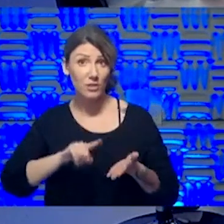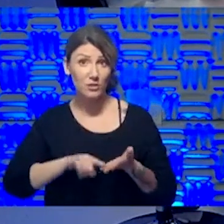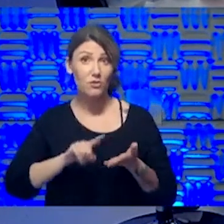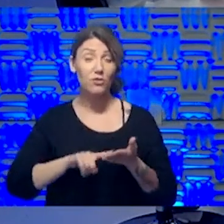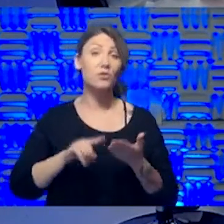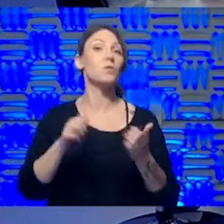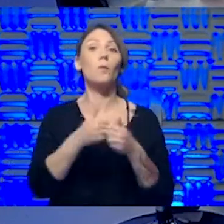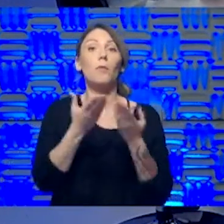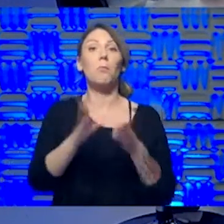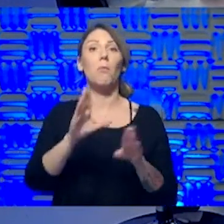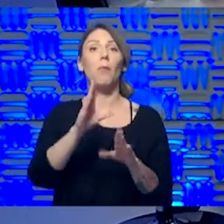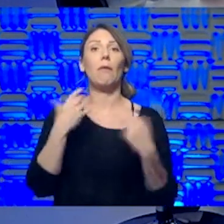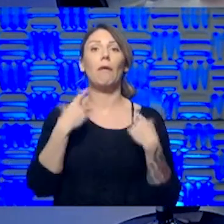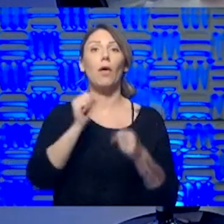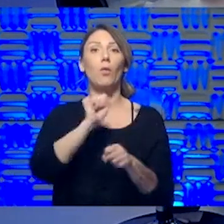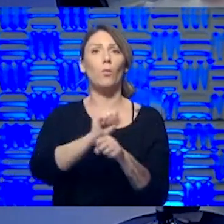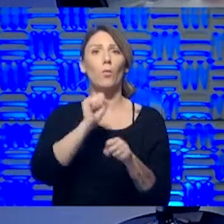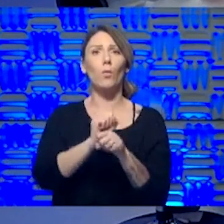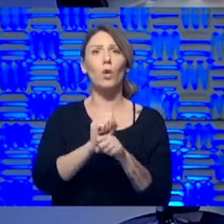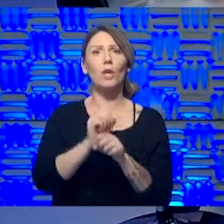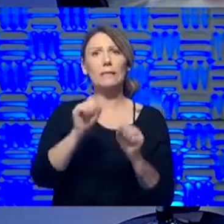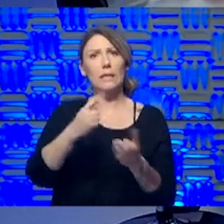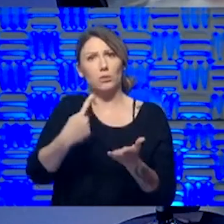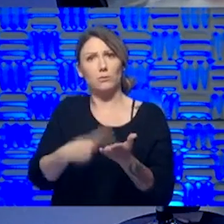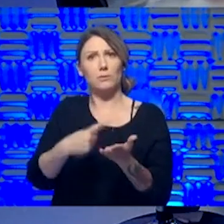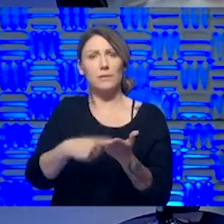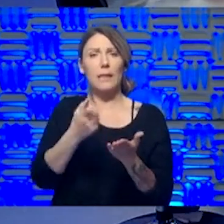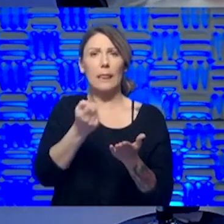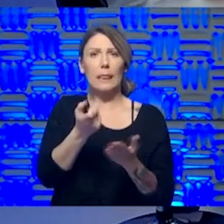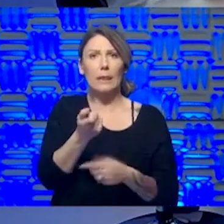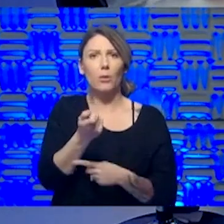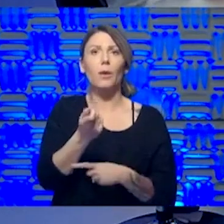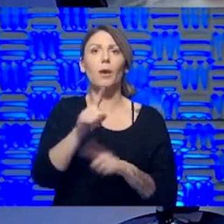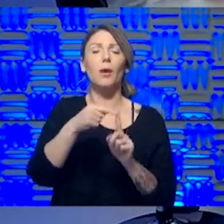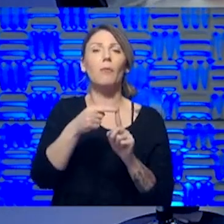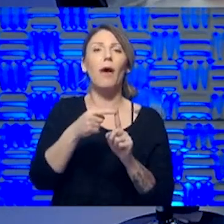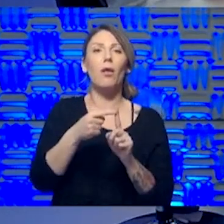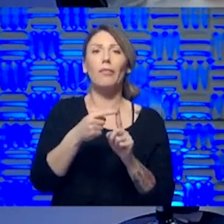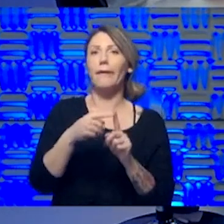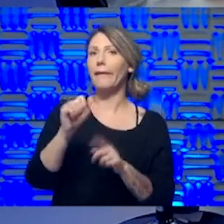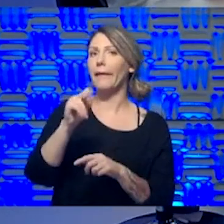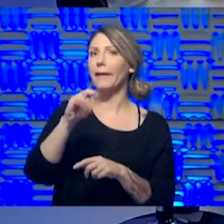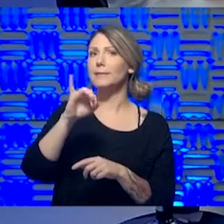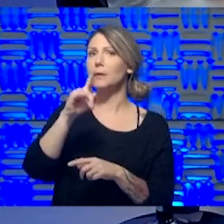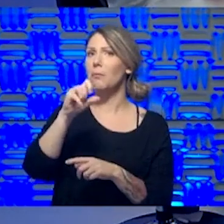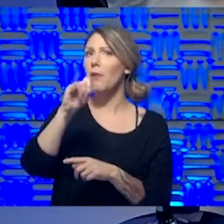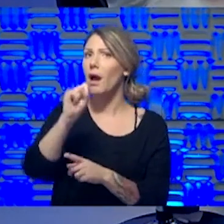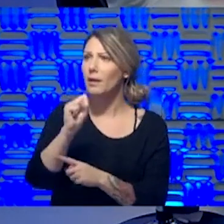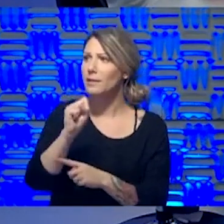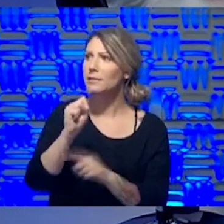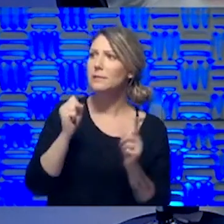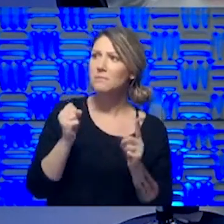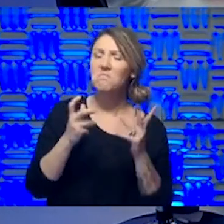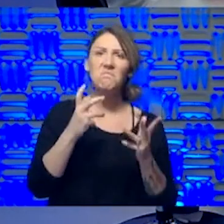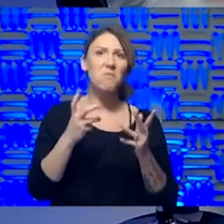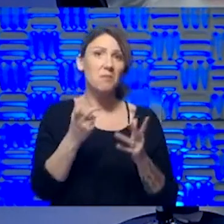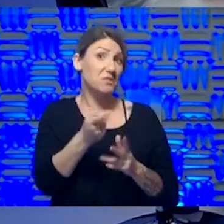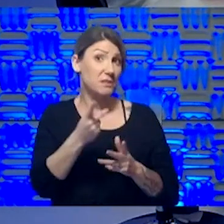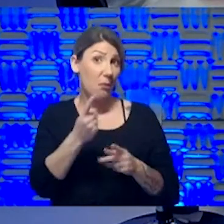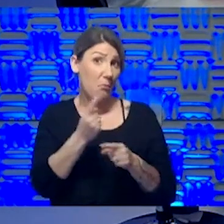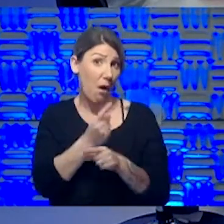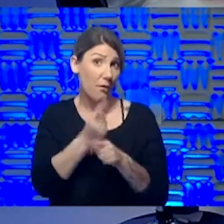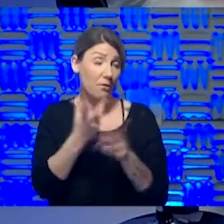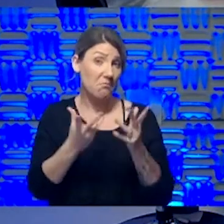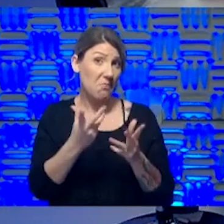work. So talk to us a little bit about these antibodies. How would you see, assuming they could be accurate, how would you see them being applied? Yeah, I think